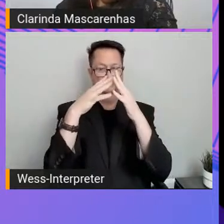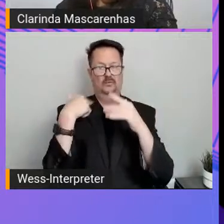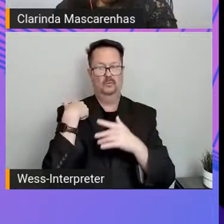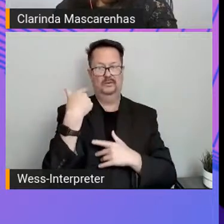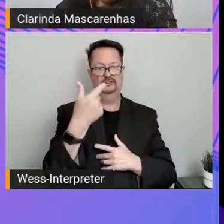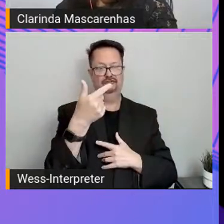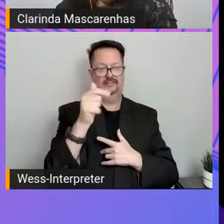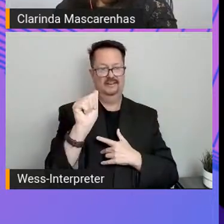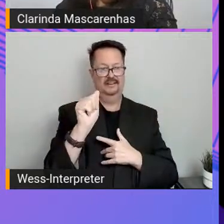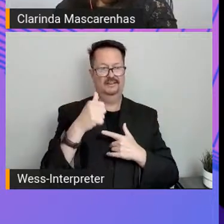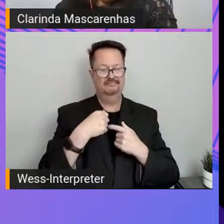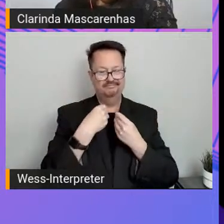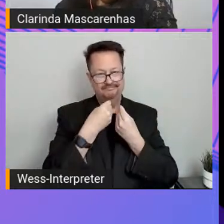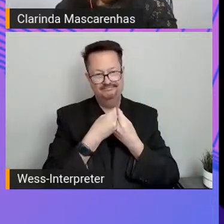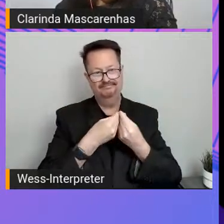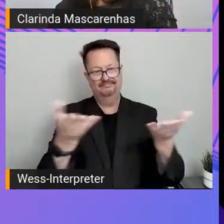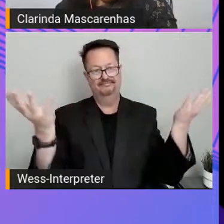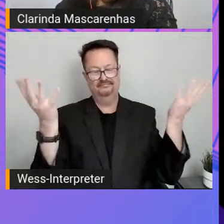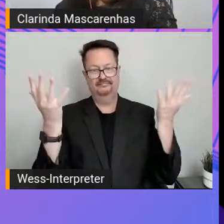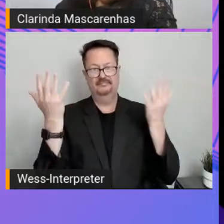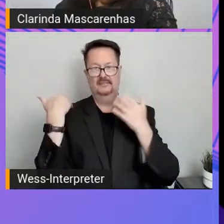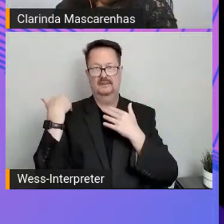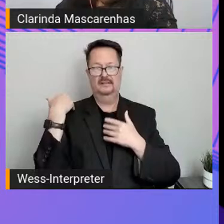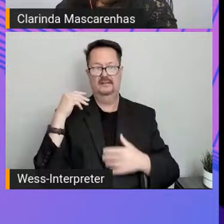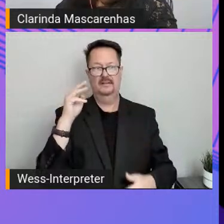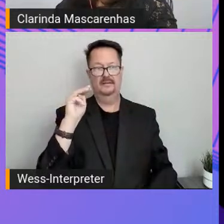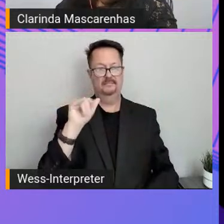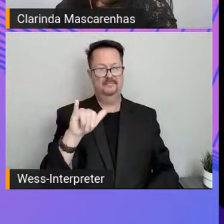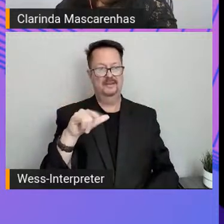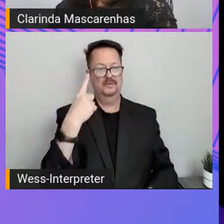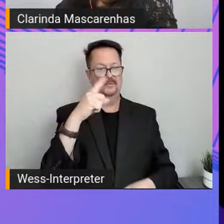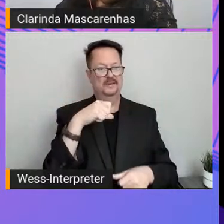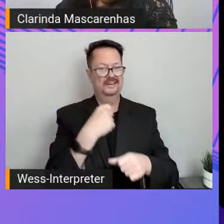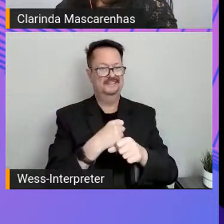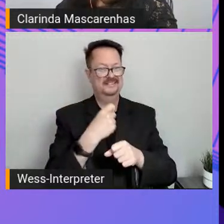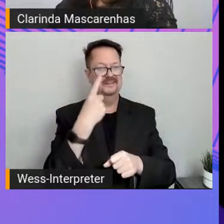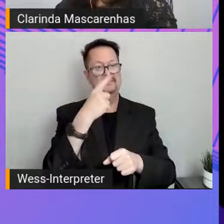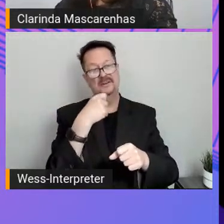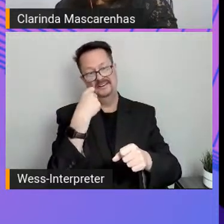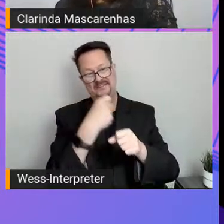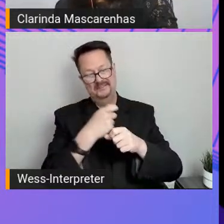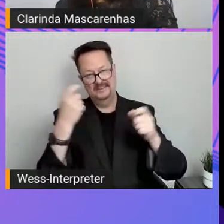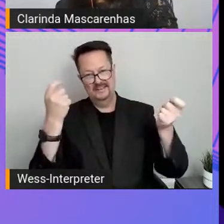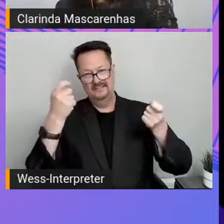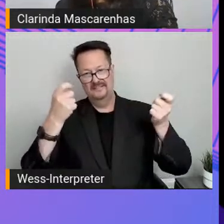May. So it's been 1 year and 1 anniversary for us for AppRunner.